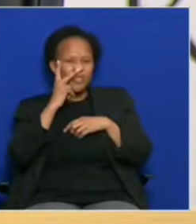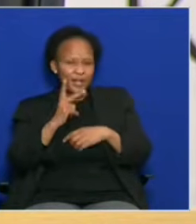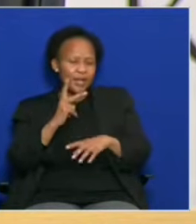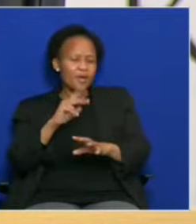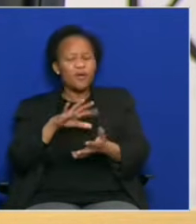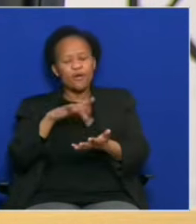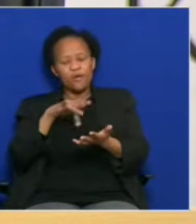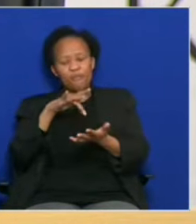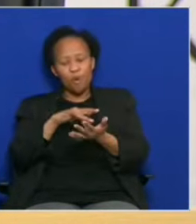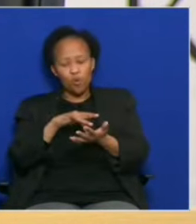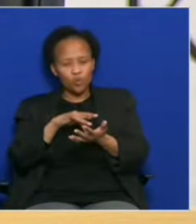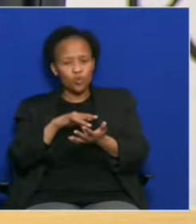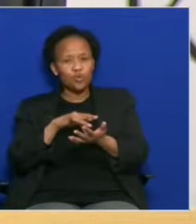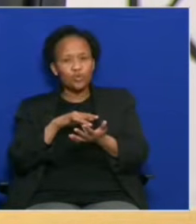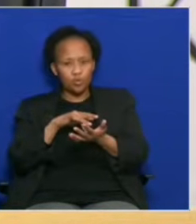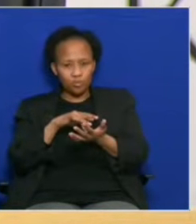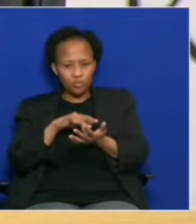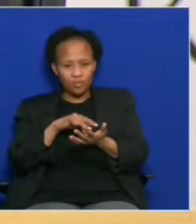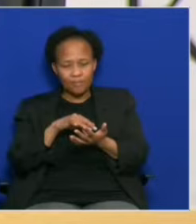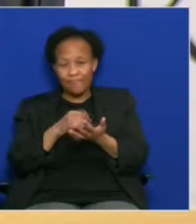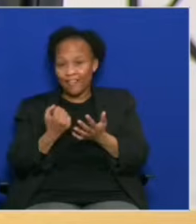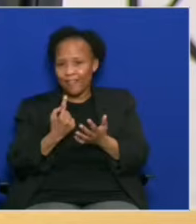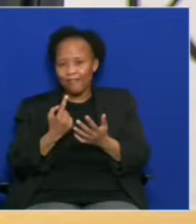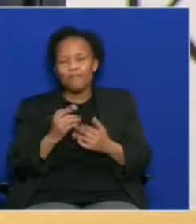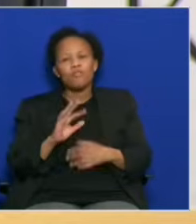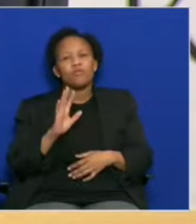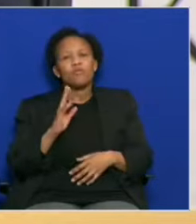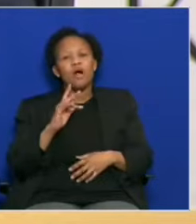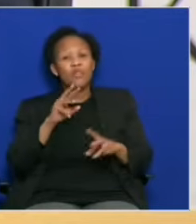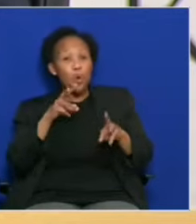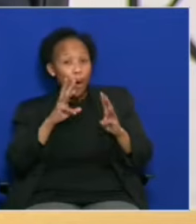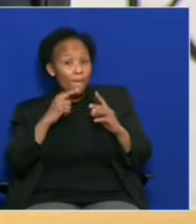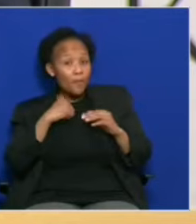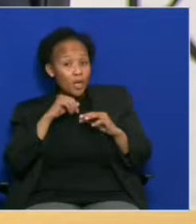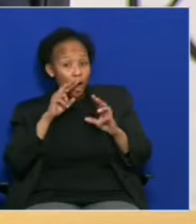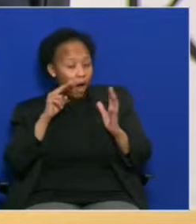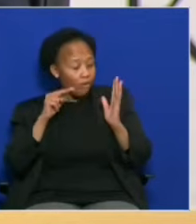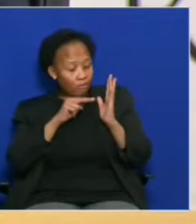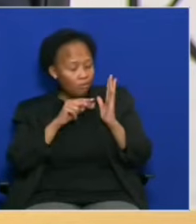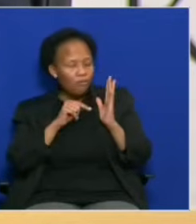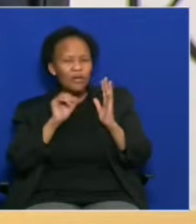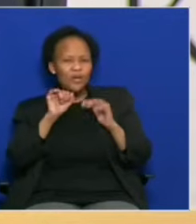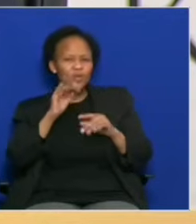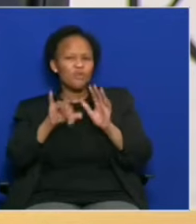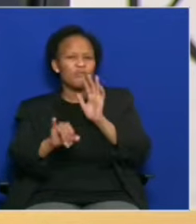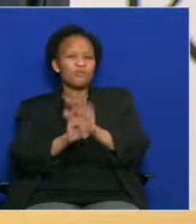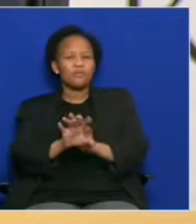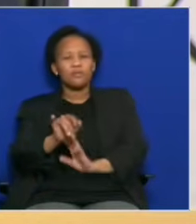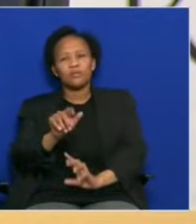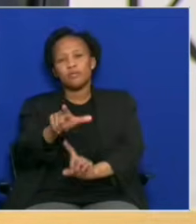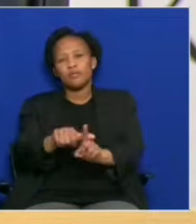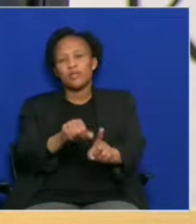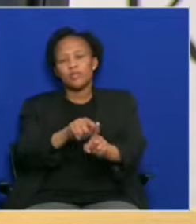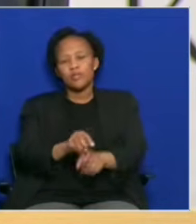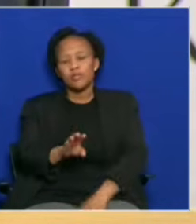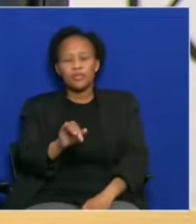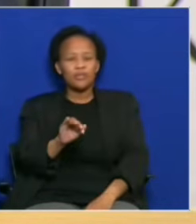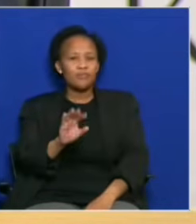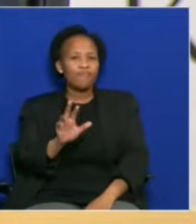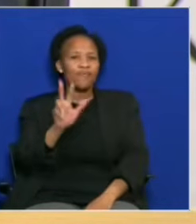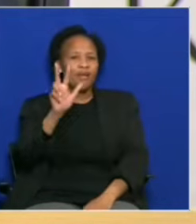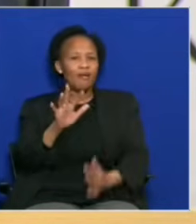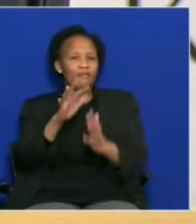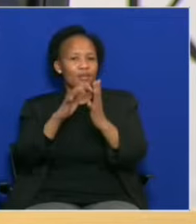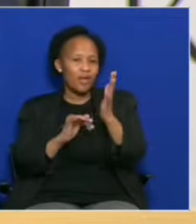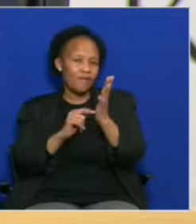mean, that is the way I look at it, sir. But the person that's taking the affidavit, I can't speak for him. I